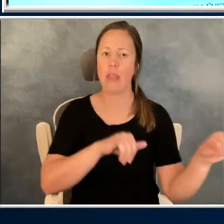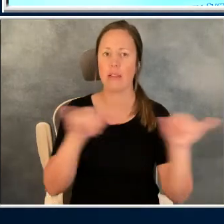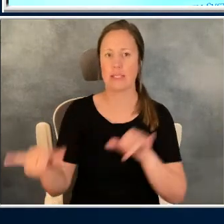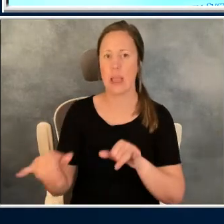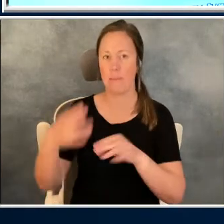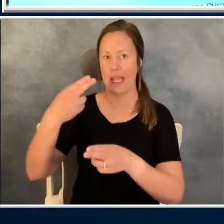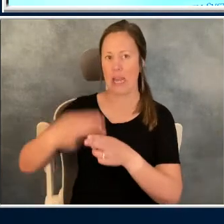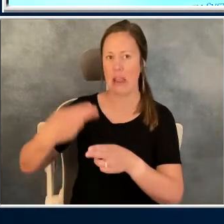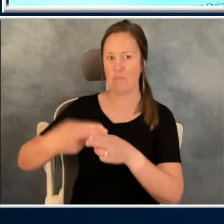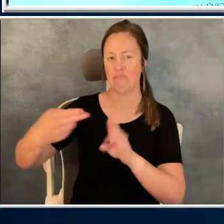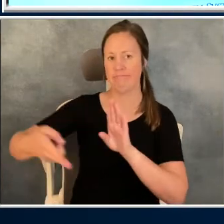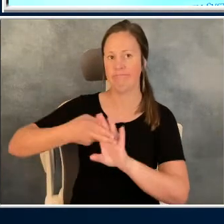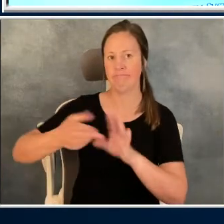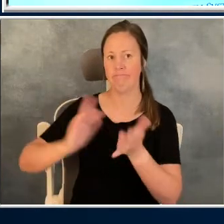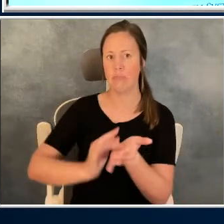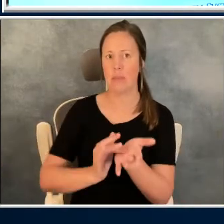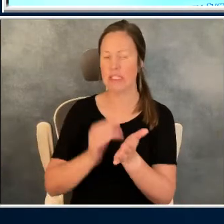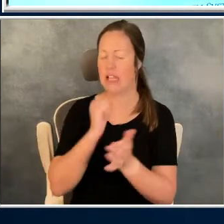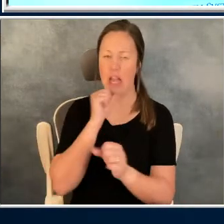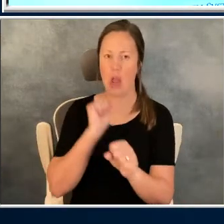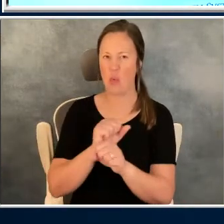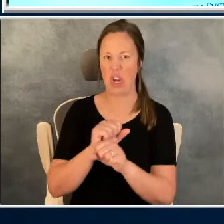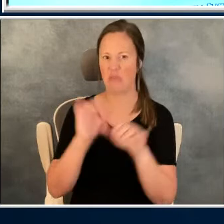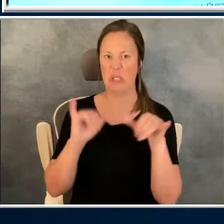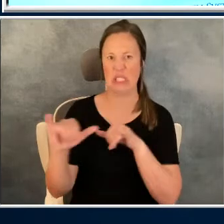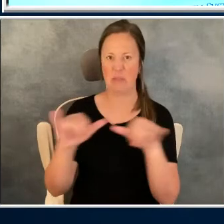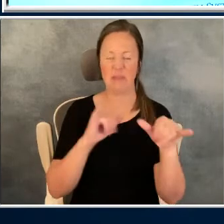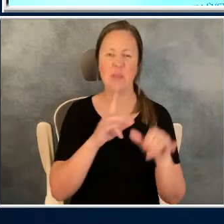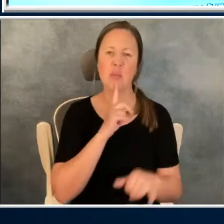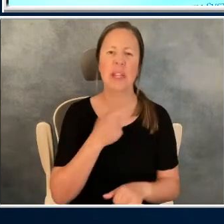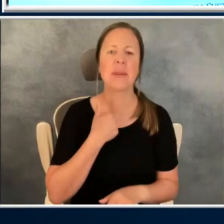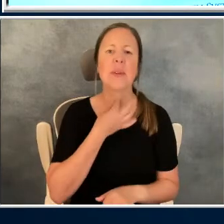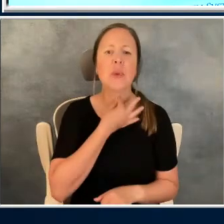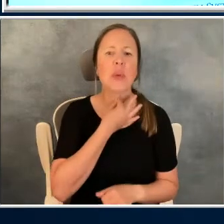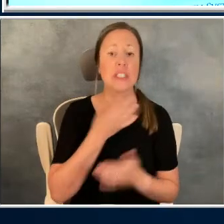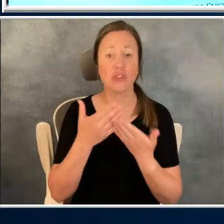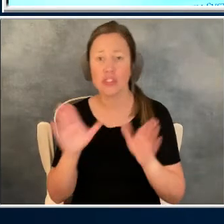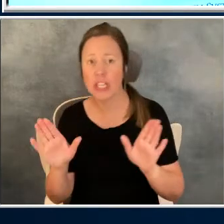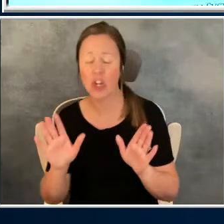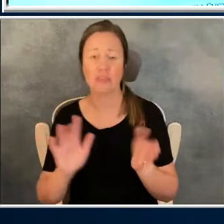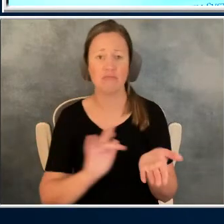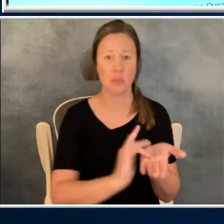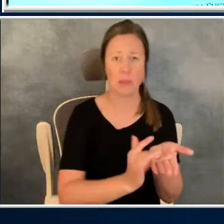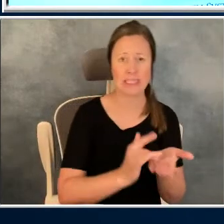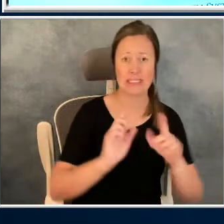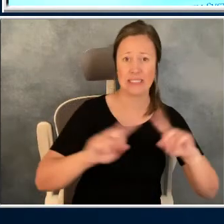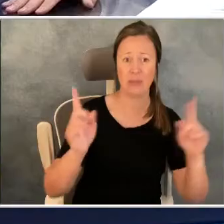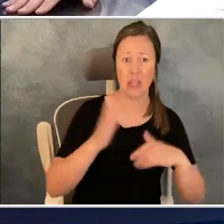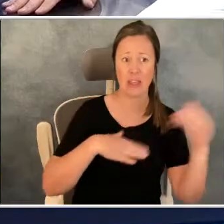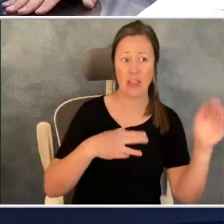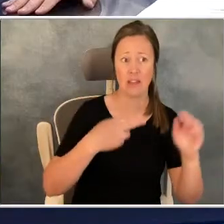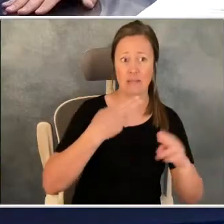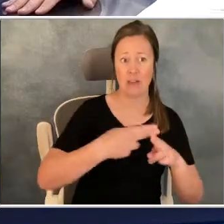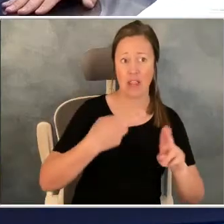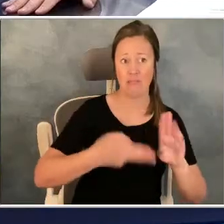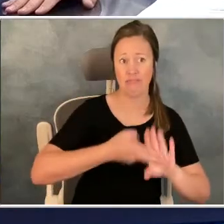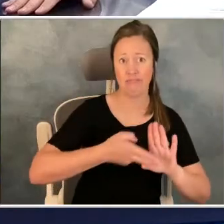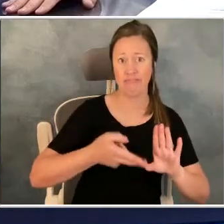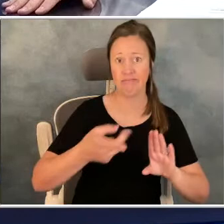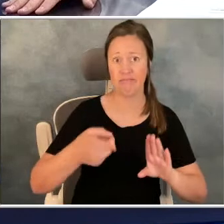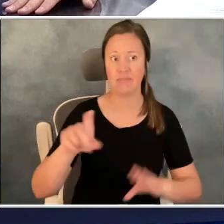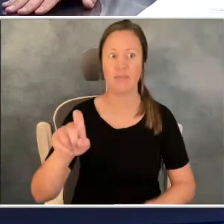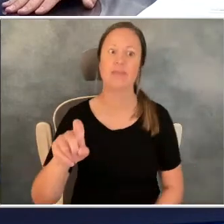would like to know, are there other drugs where the generic drug doesn't work as well? Yeah, that is a great question, because I swear to God, I like to